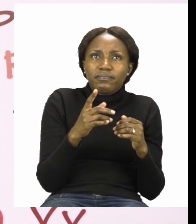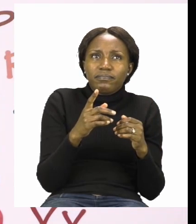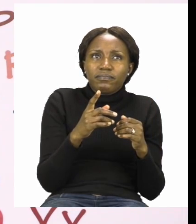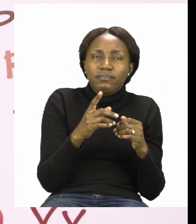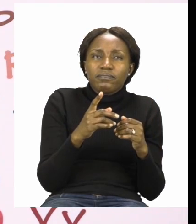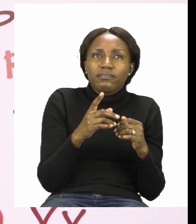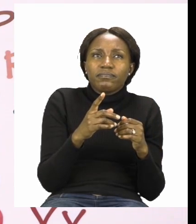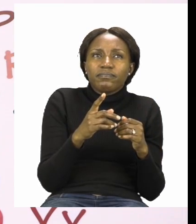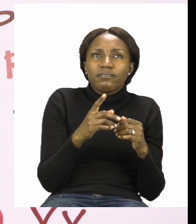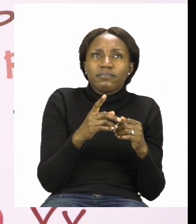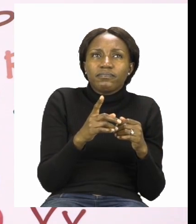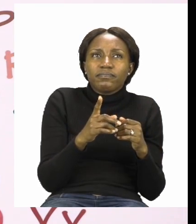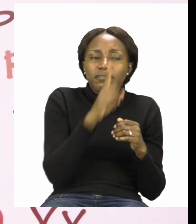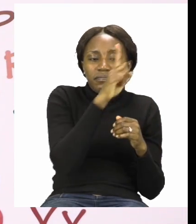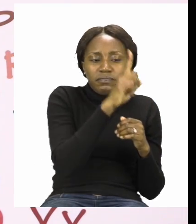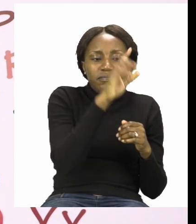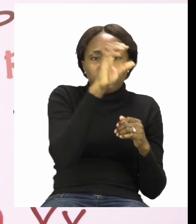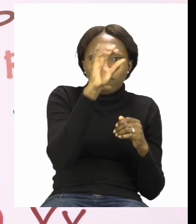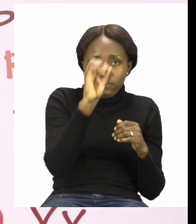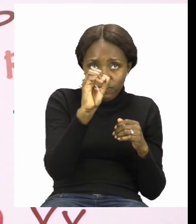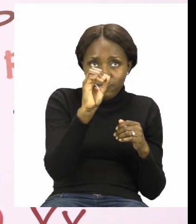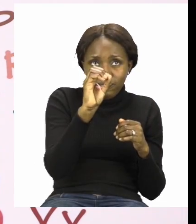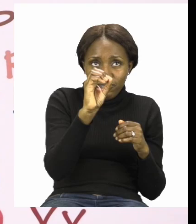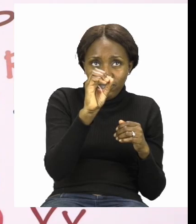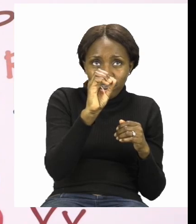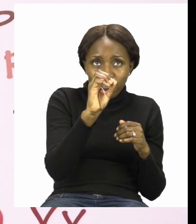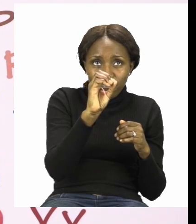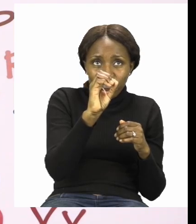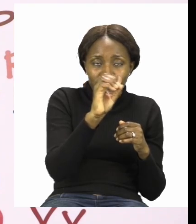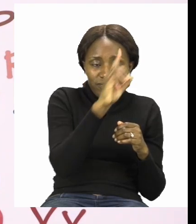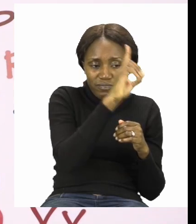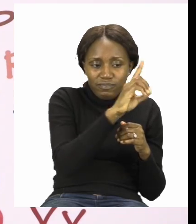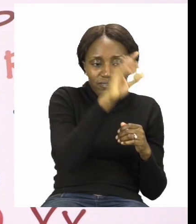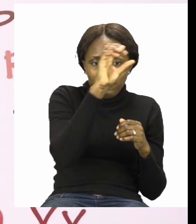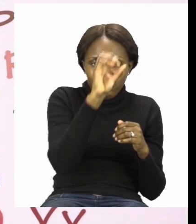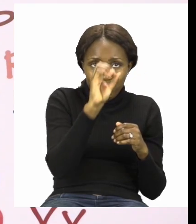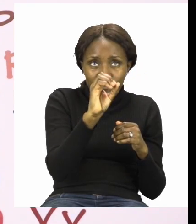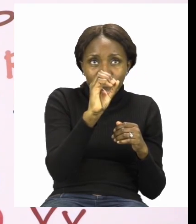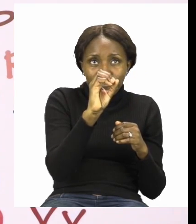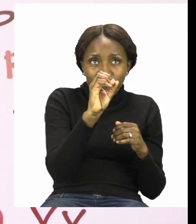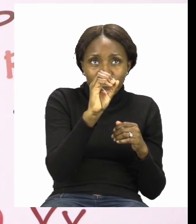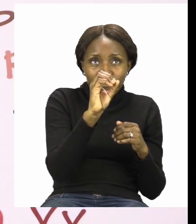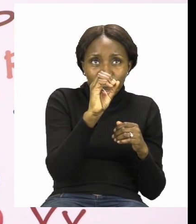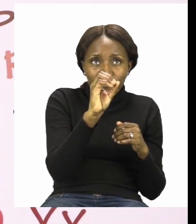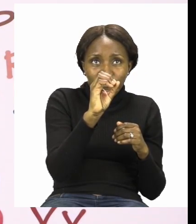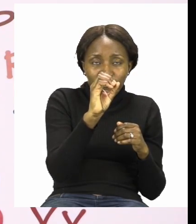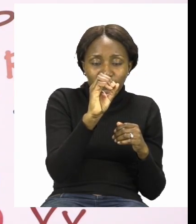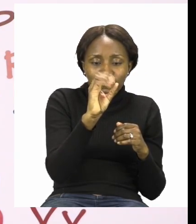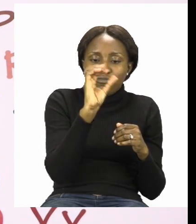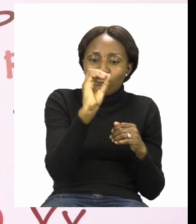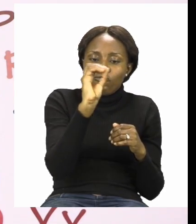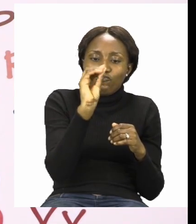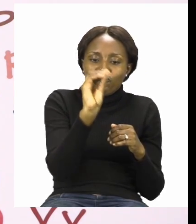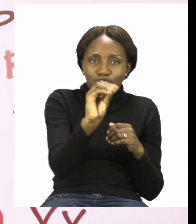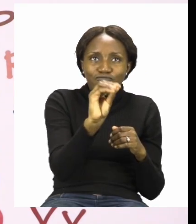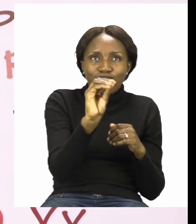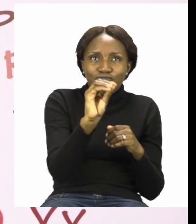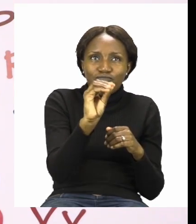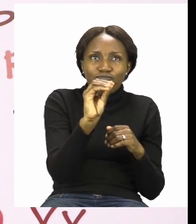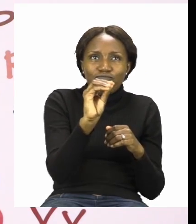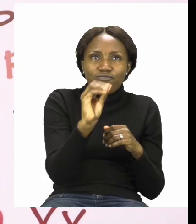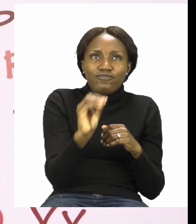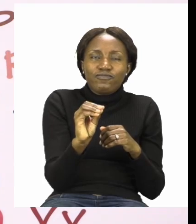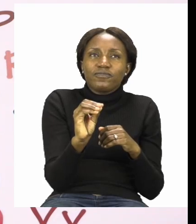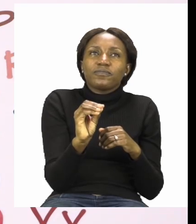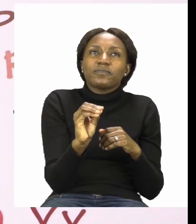So Mr. Tens needs a friend with him, and he will put a 0 with the